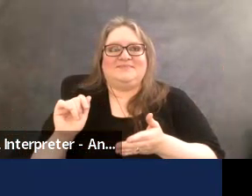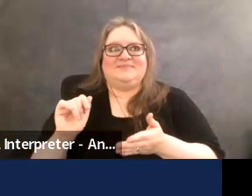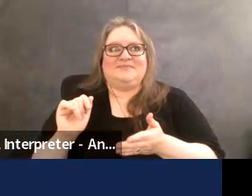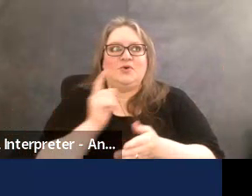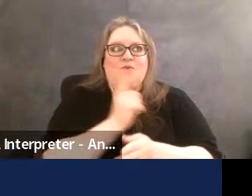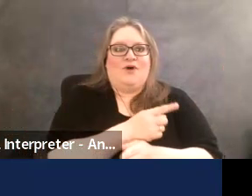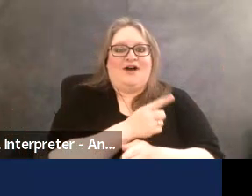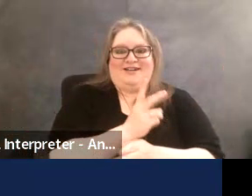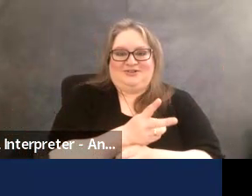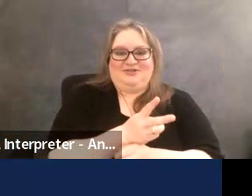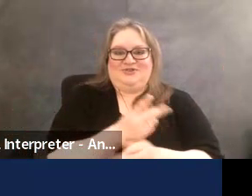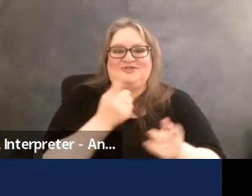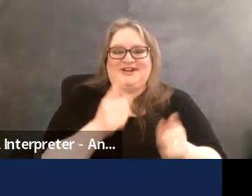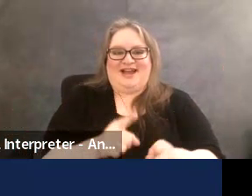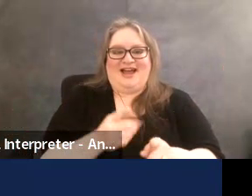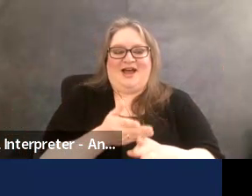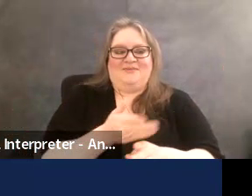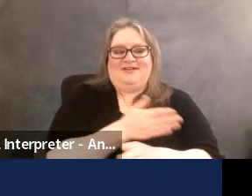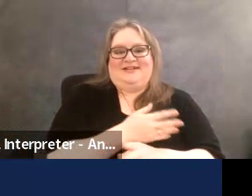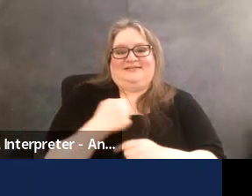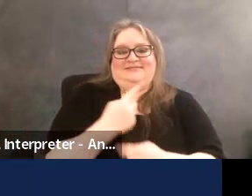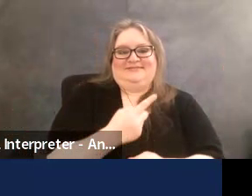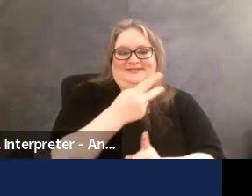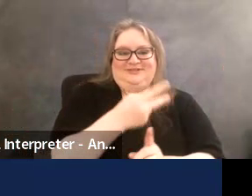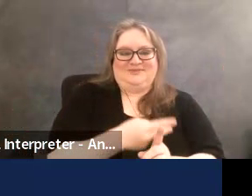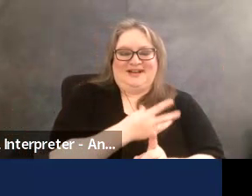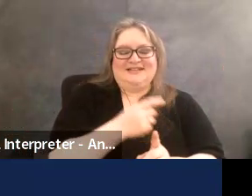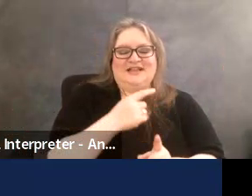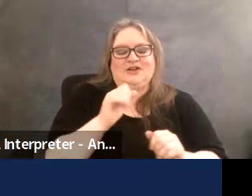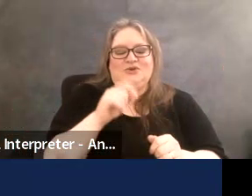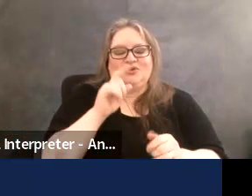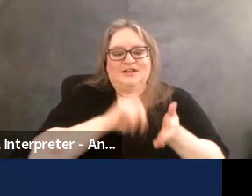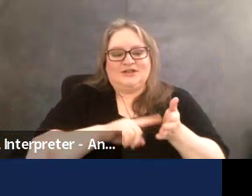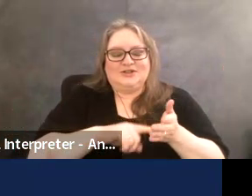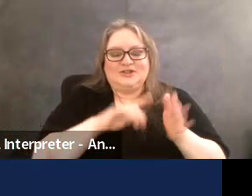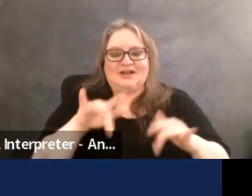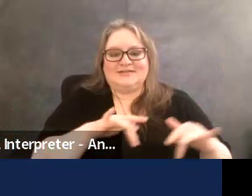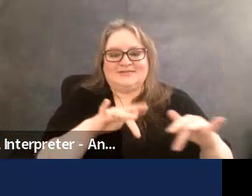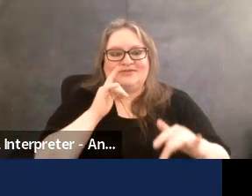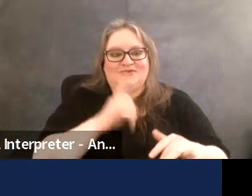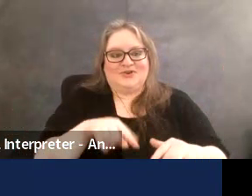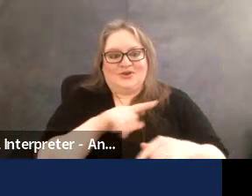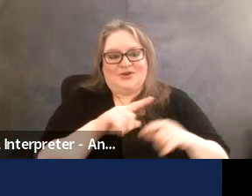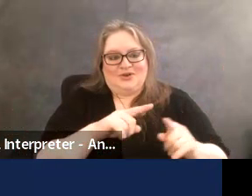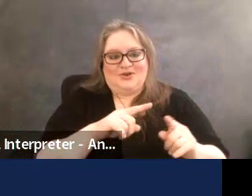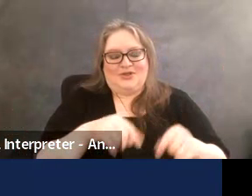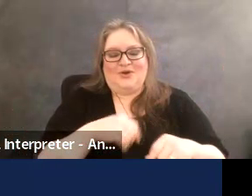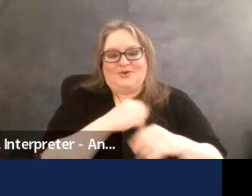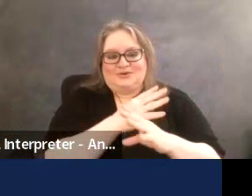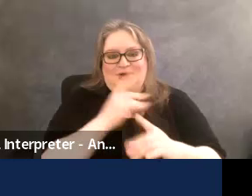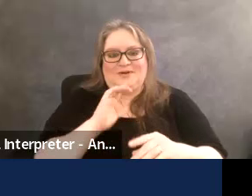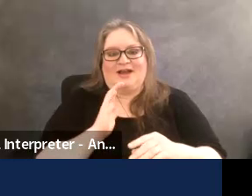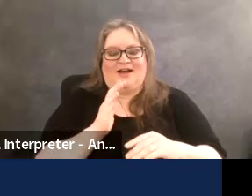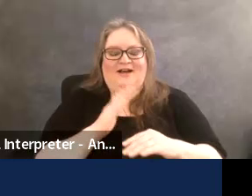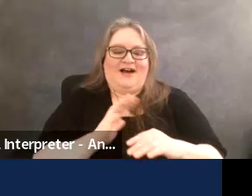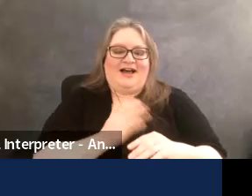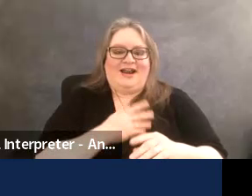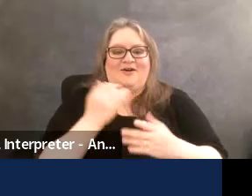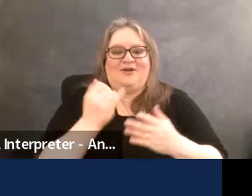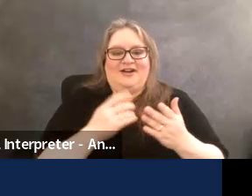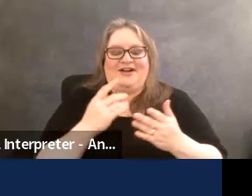1 and 2 happened the last 2 months, and you can check out the recordings of those webinars on our Arts Alliance YouTube. While we get